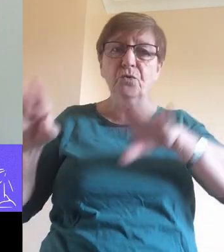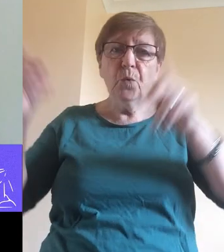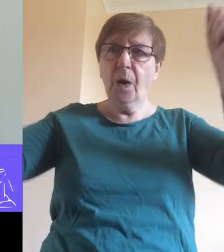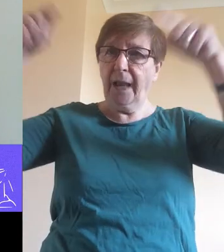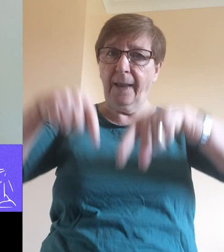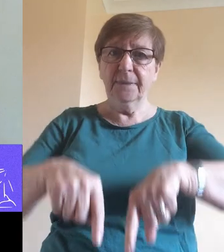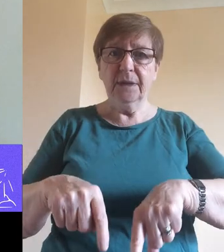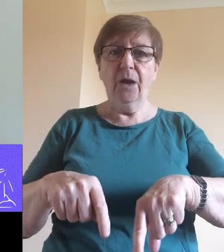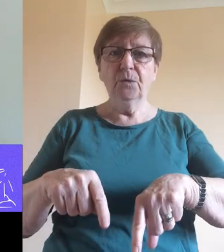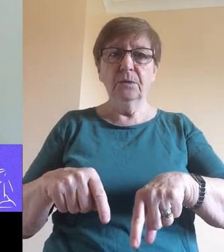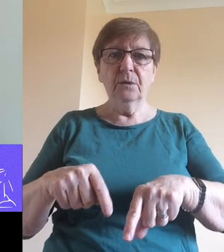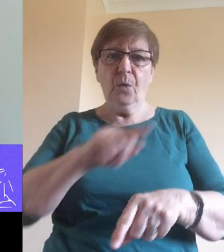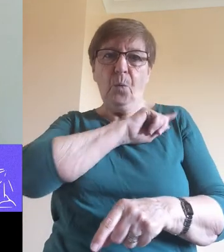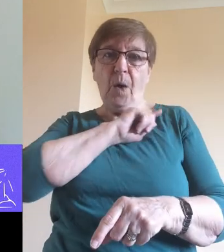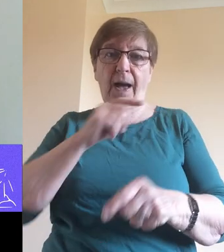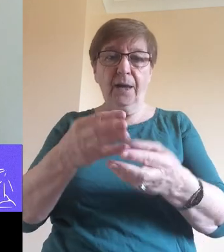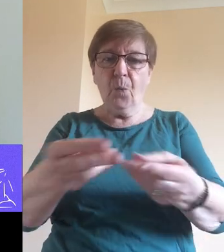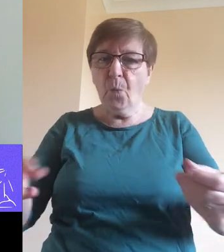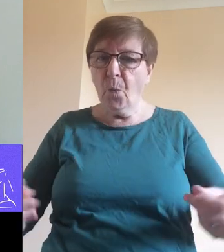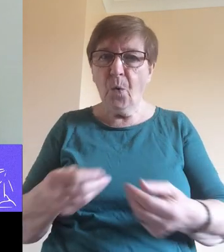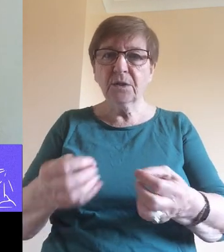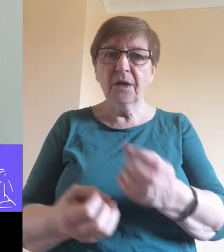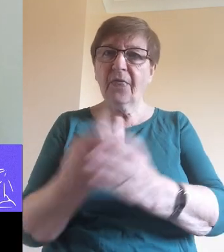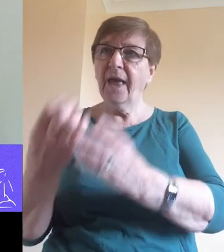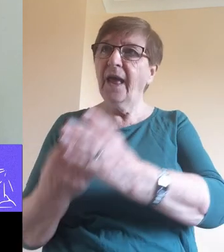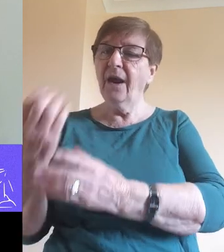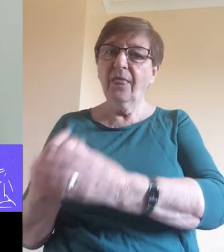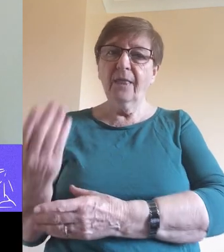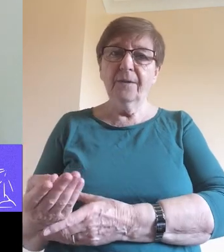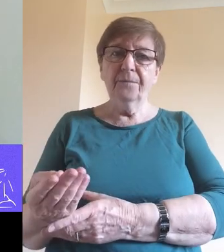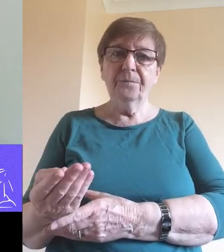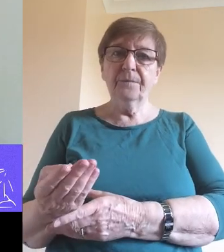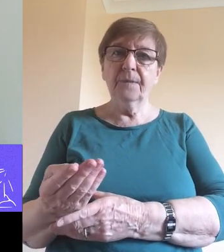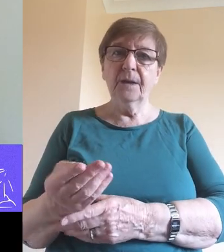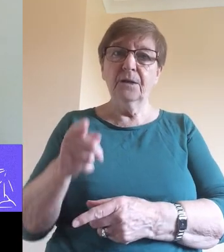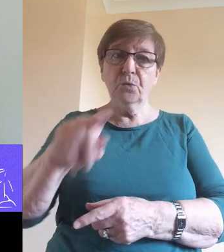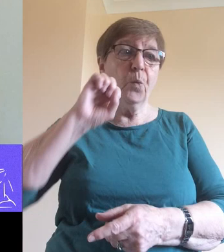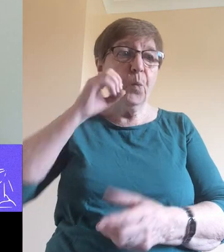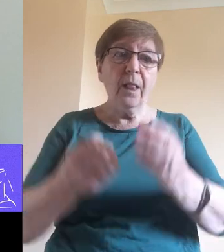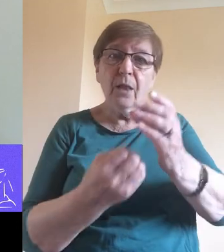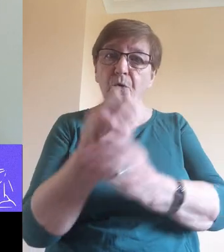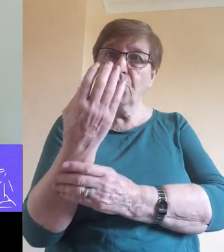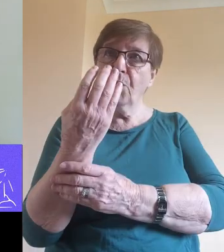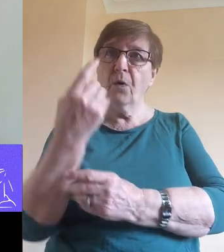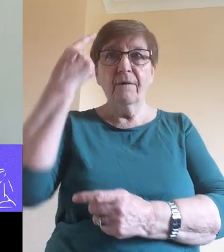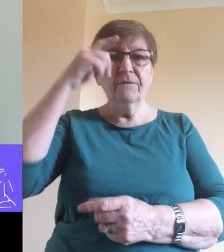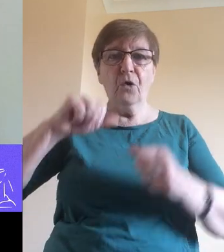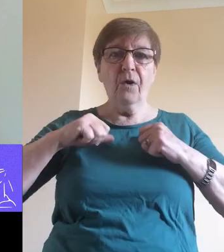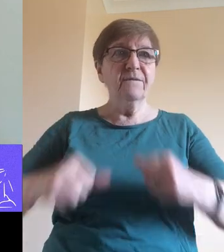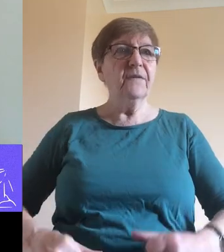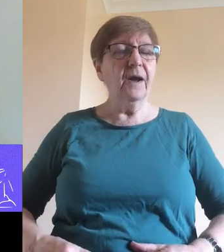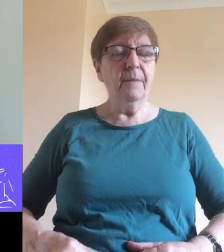not return to it without watering the earth and making it bud and flourish, so that it yields seed for the sower and bread for the